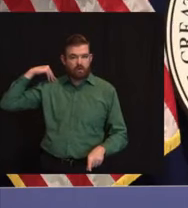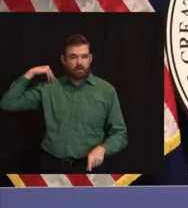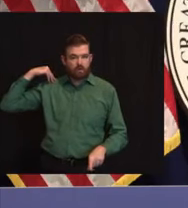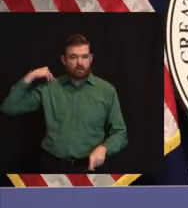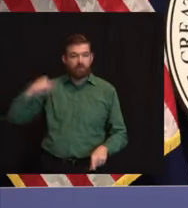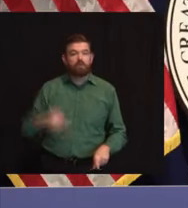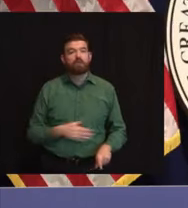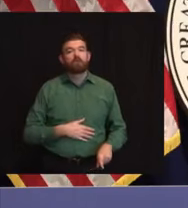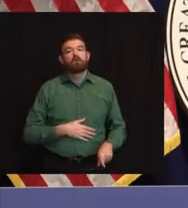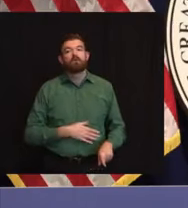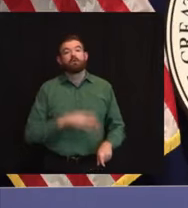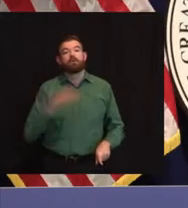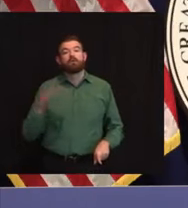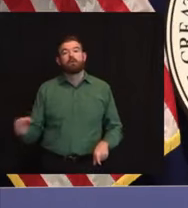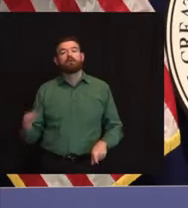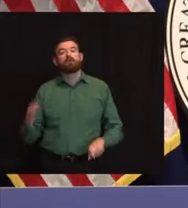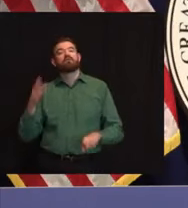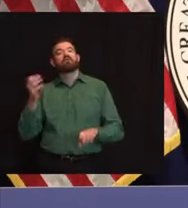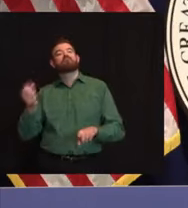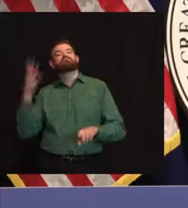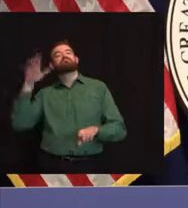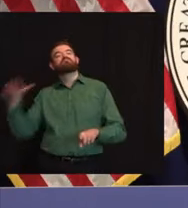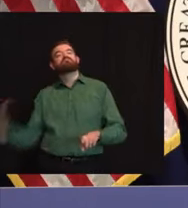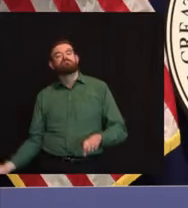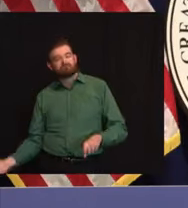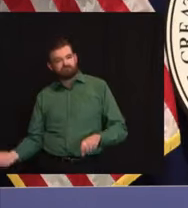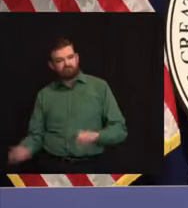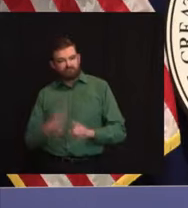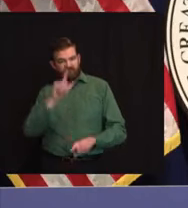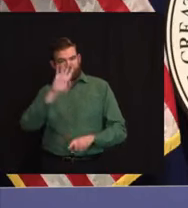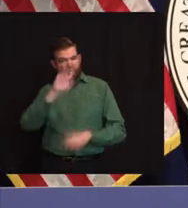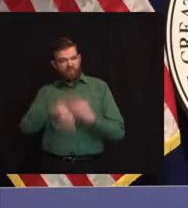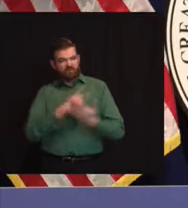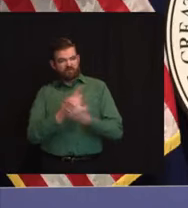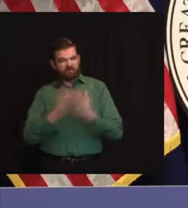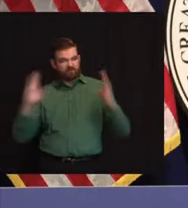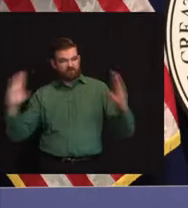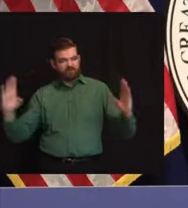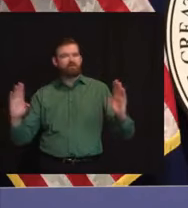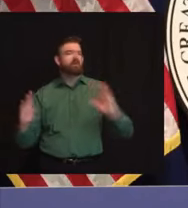This is a rolling number of folks, so there's no hiding the P. There's just a different